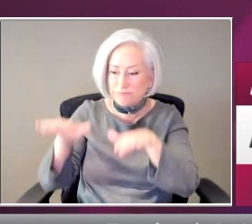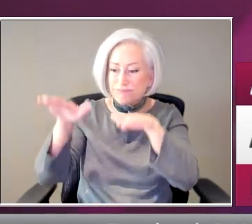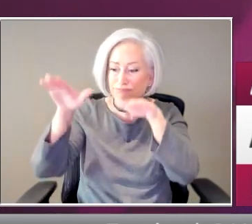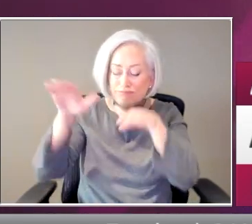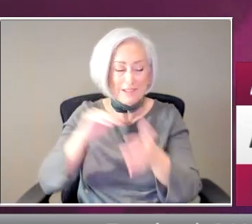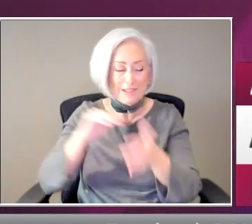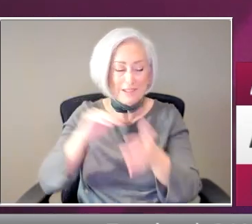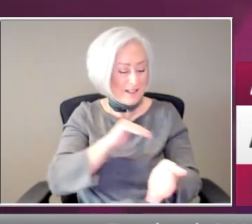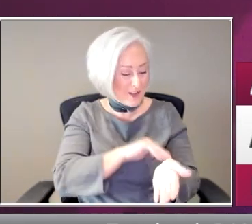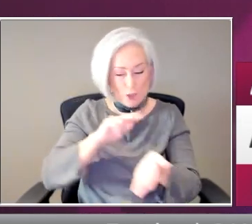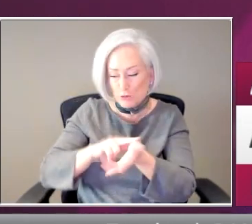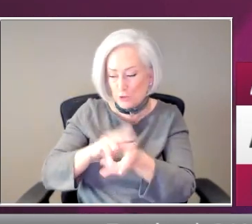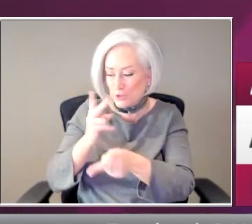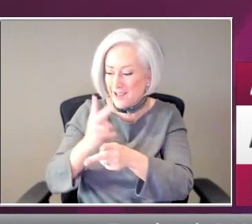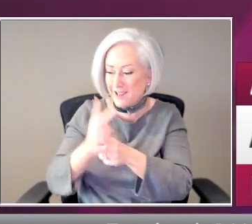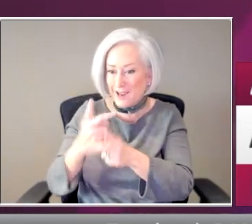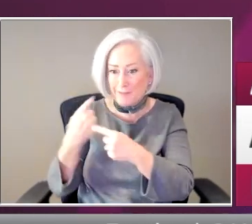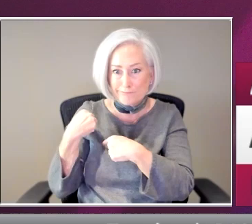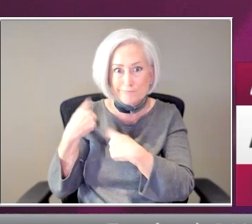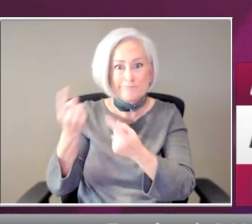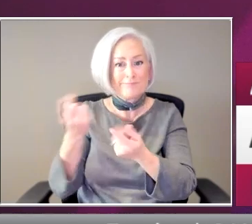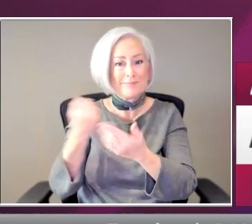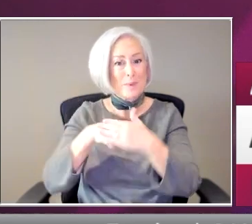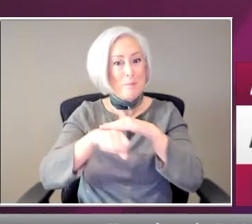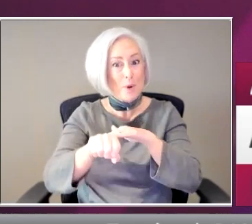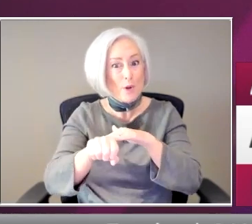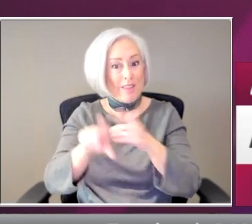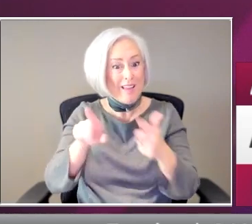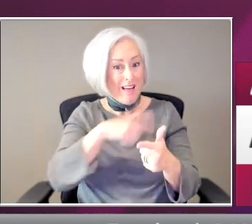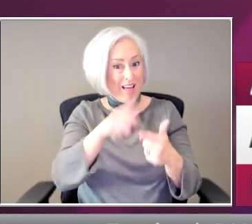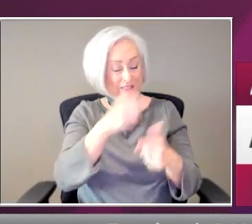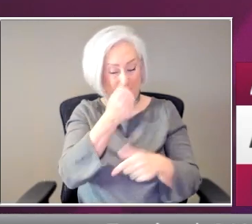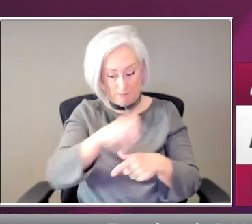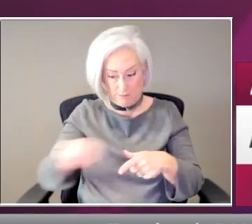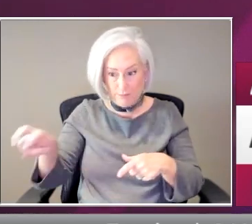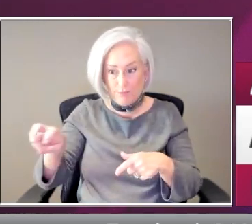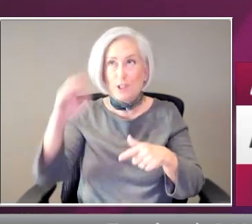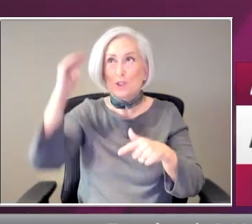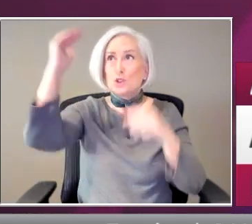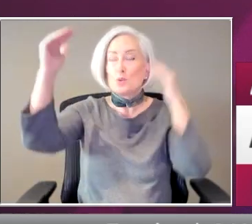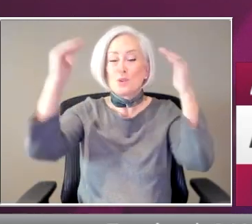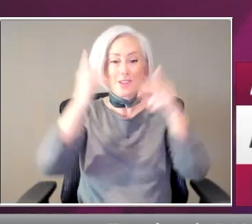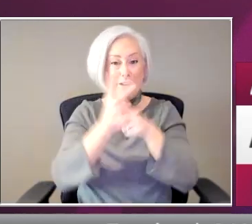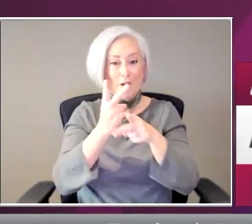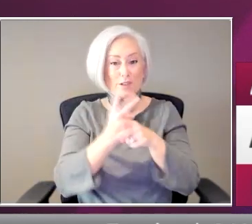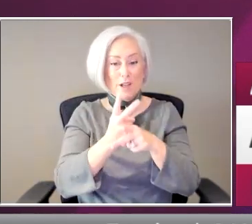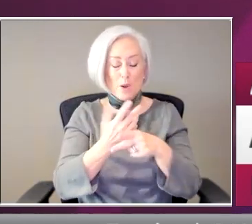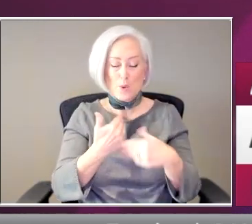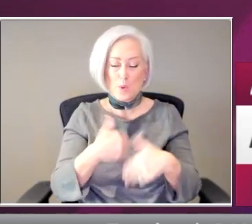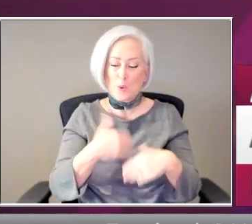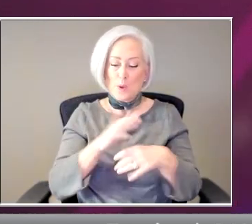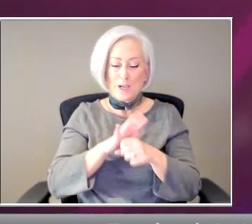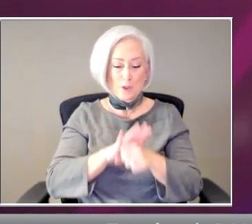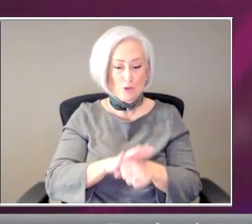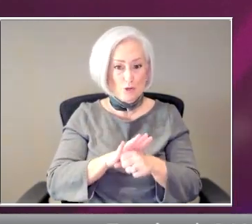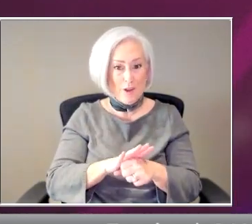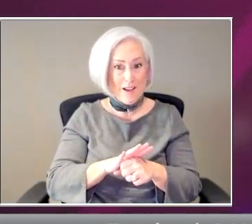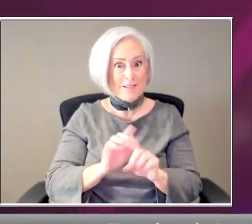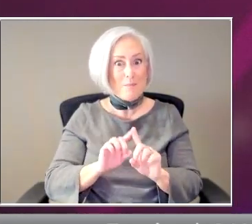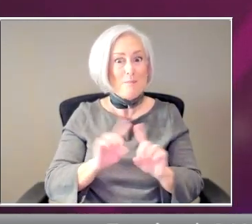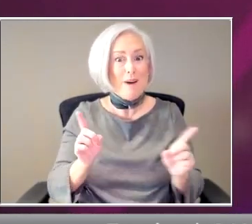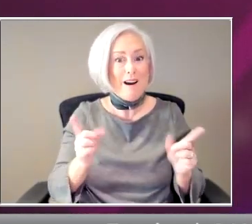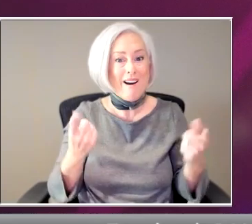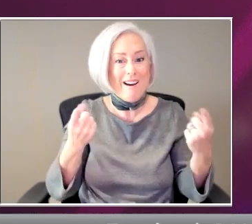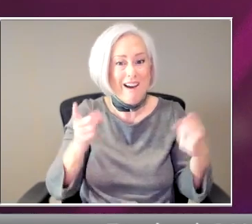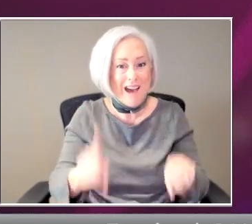born, which is why transitioning into adult care could have been very stressful. It would turn out it was something she and her family didn't need